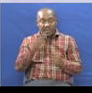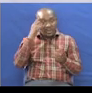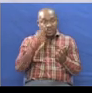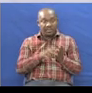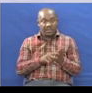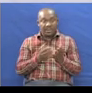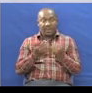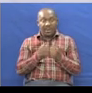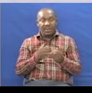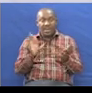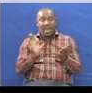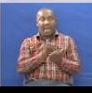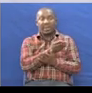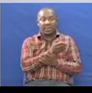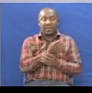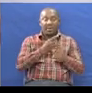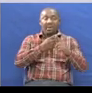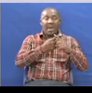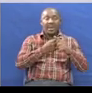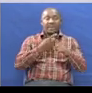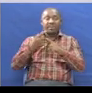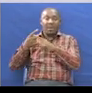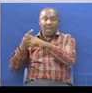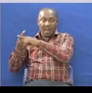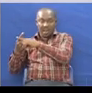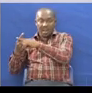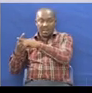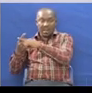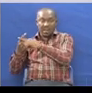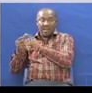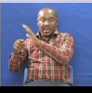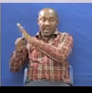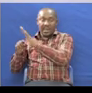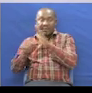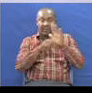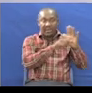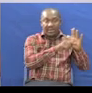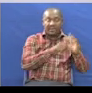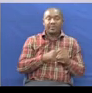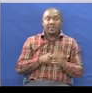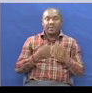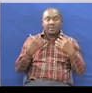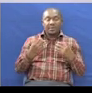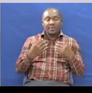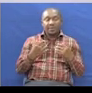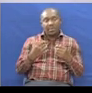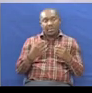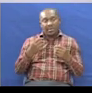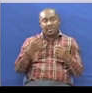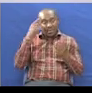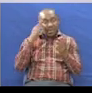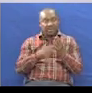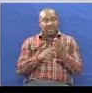be eliminated here by multiplying throughout by negative. If I multiply throughout this equation